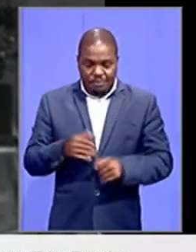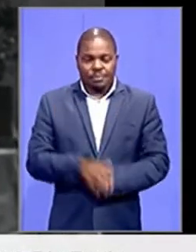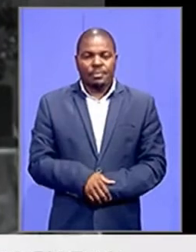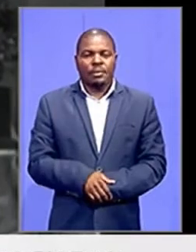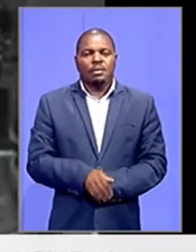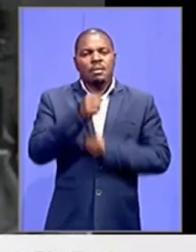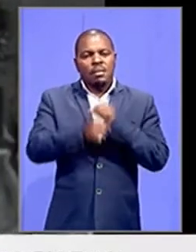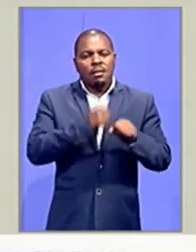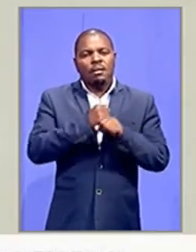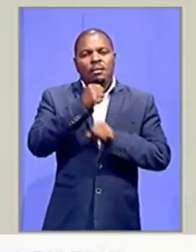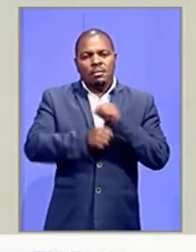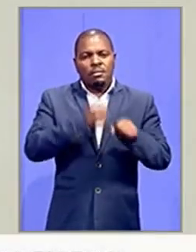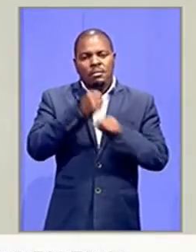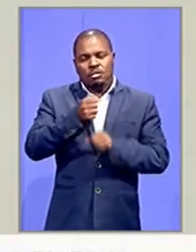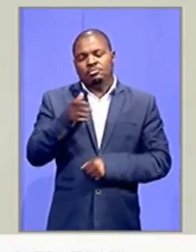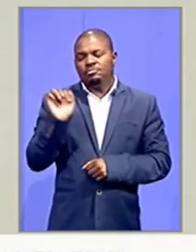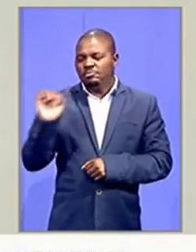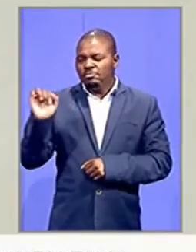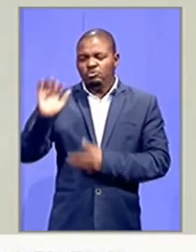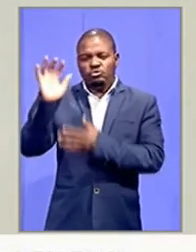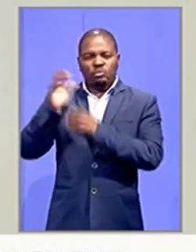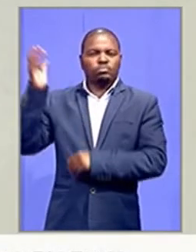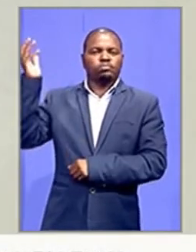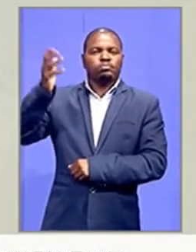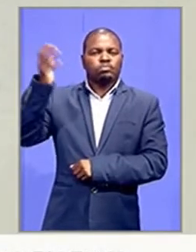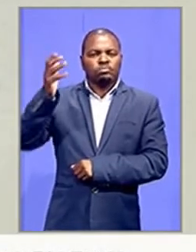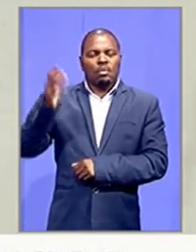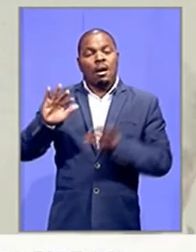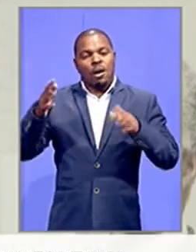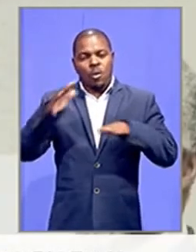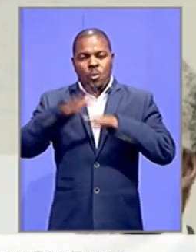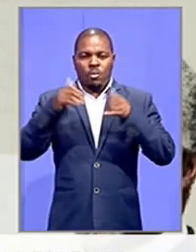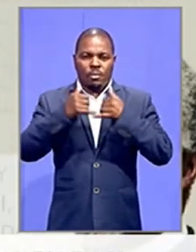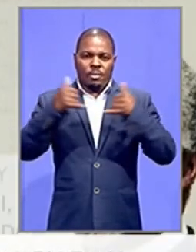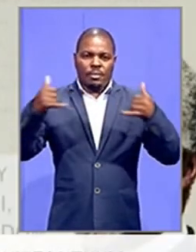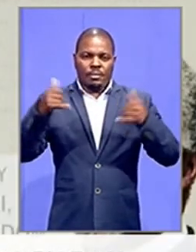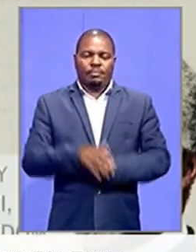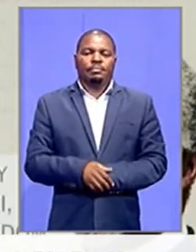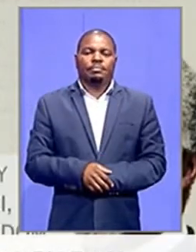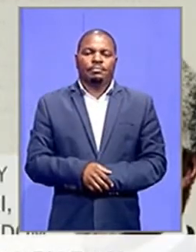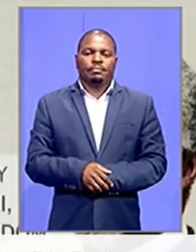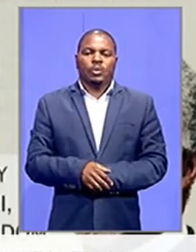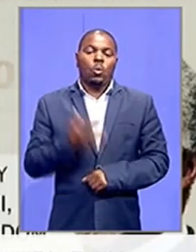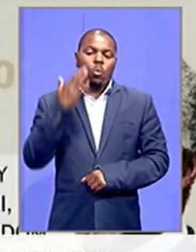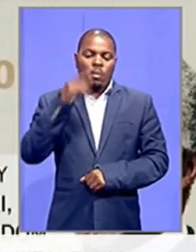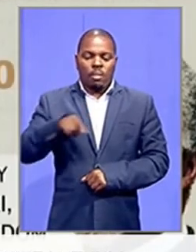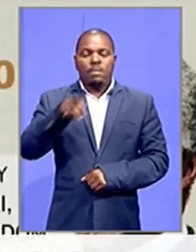ya ngwaga le ngwaga ya Chief Albert Luthuli e tla tshwarwa ka mokgwa wa tlhaeletsano wa internet